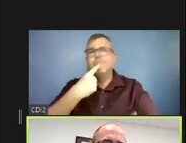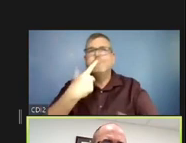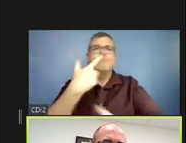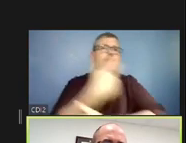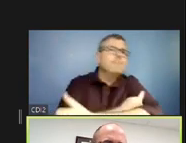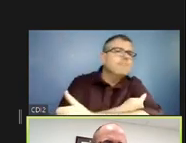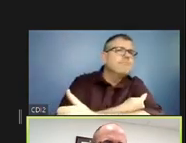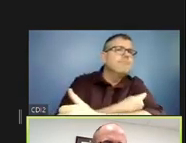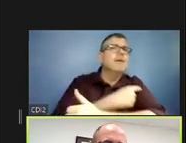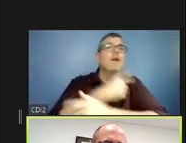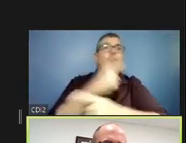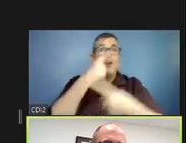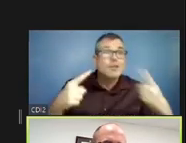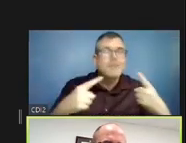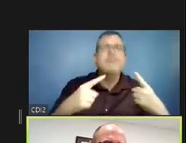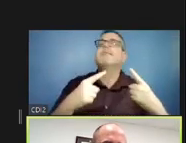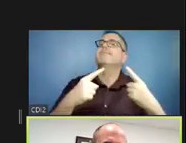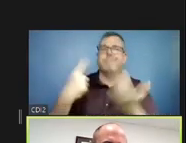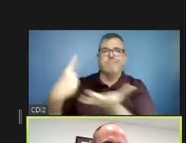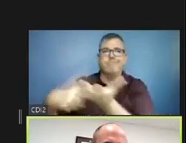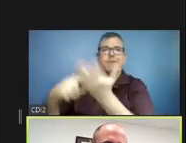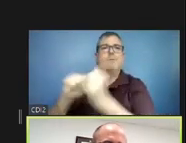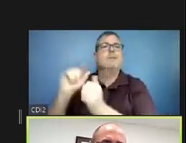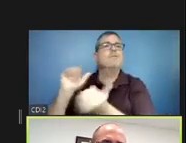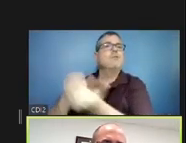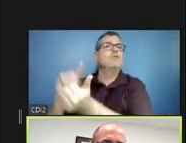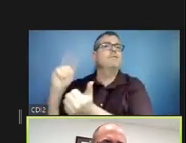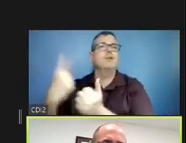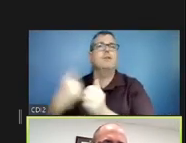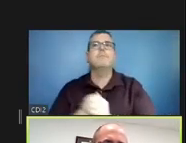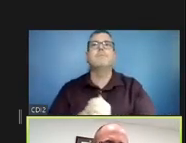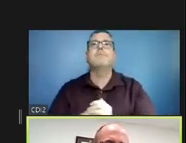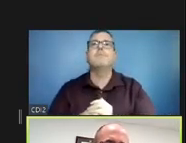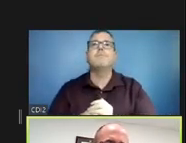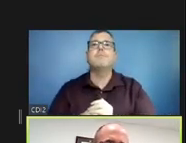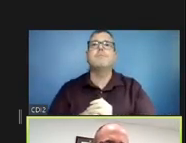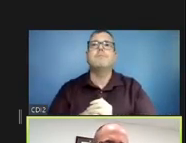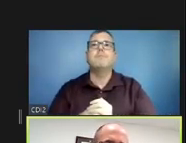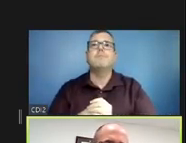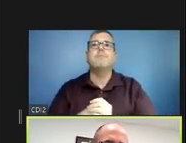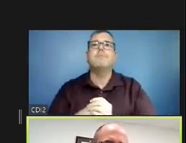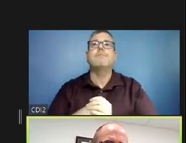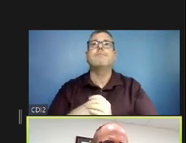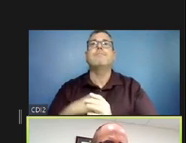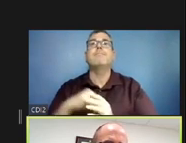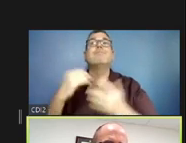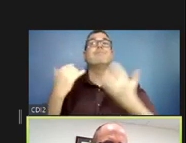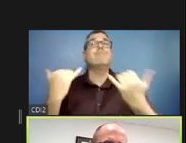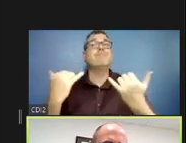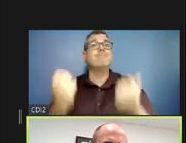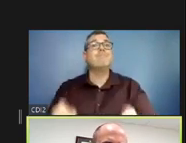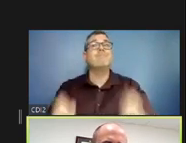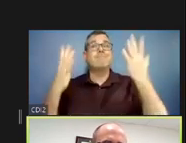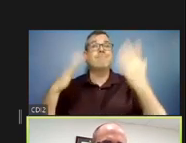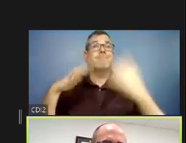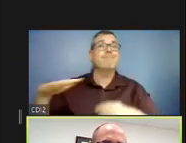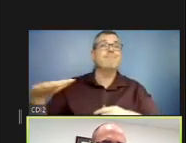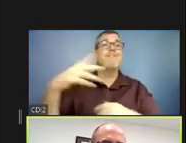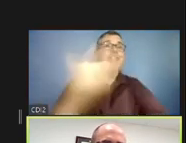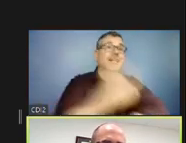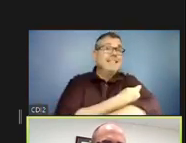little bit about COVID-19 vaccinations in the county, where we're at, and where we want to